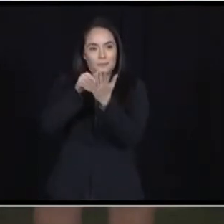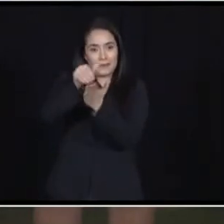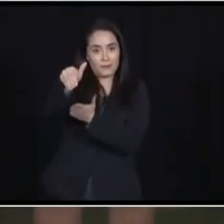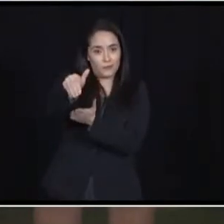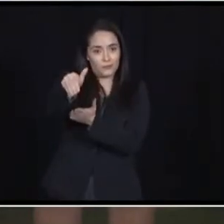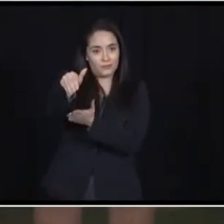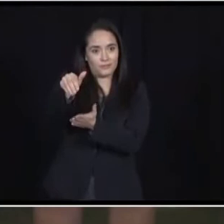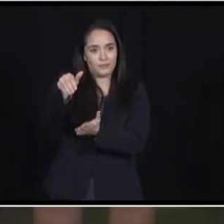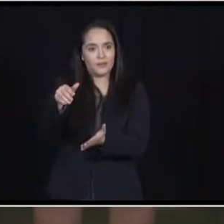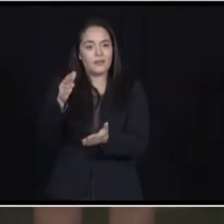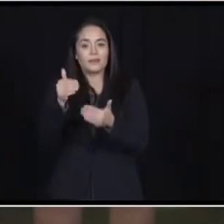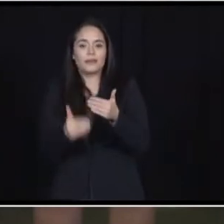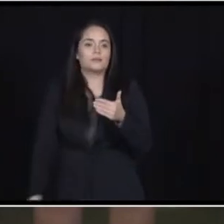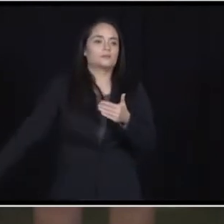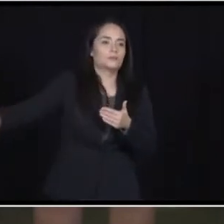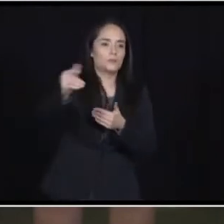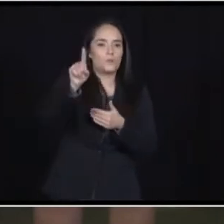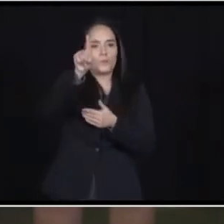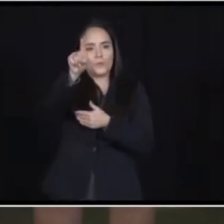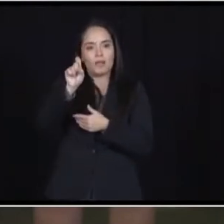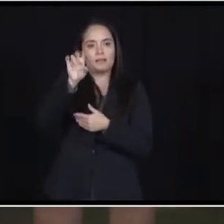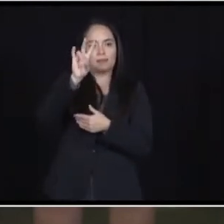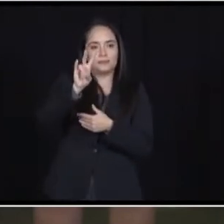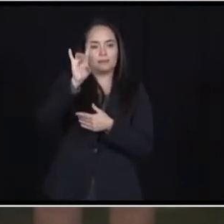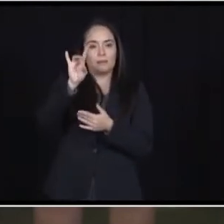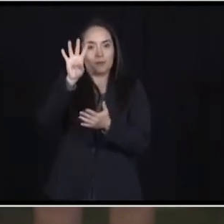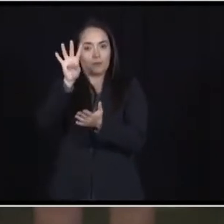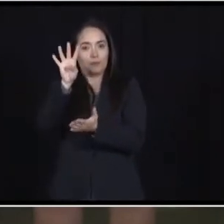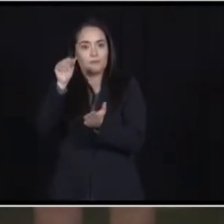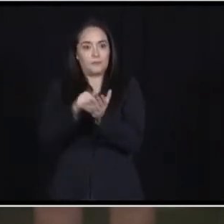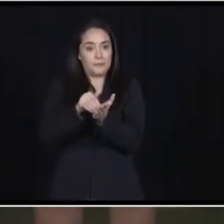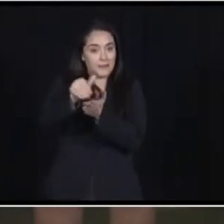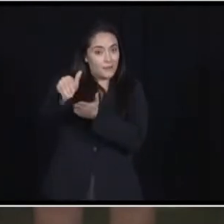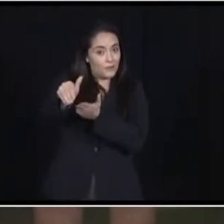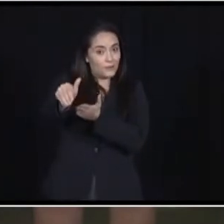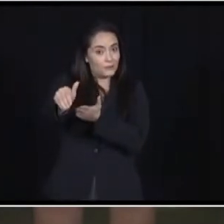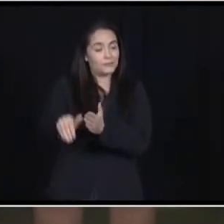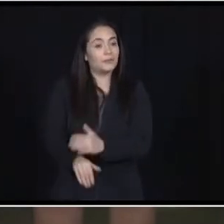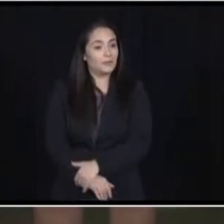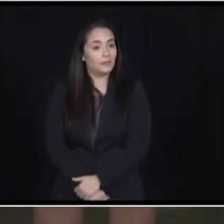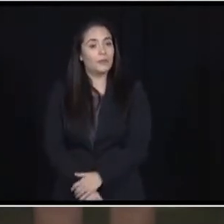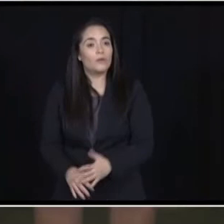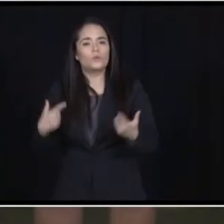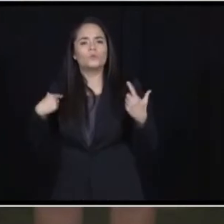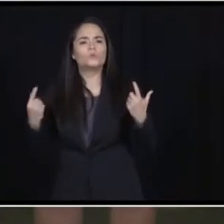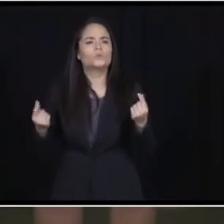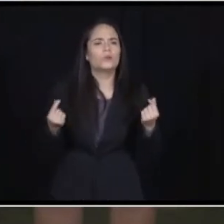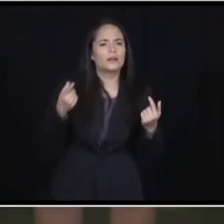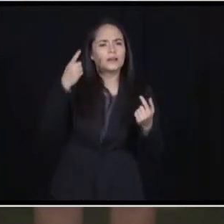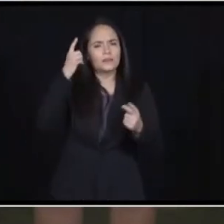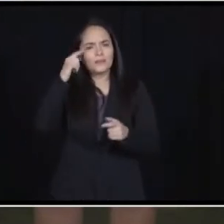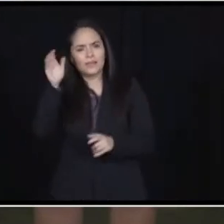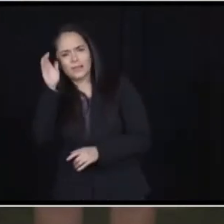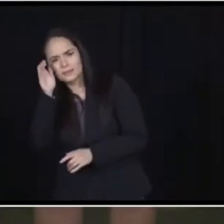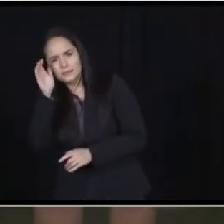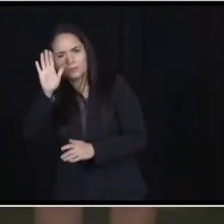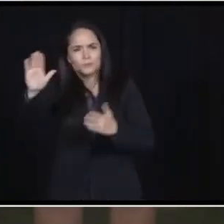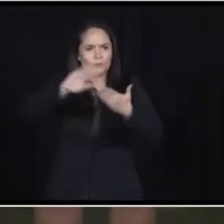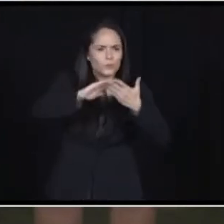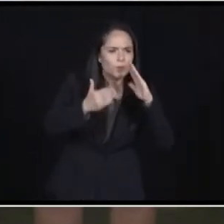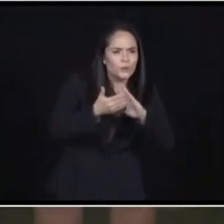gaps, working with the stakeholders and listening to the people of the different communities so that we provide the services and supports where and